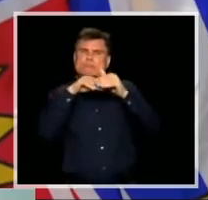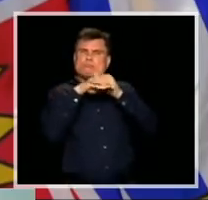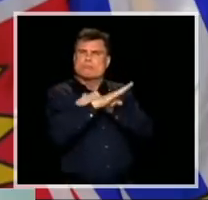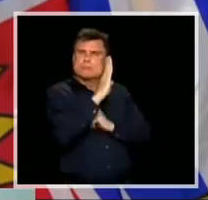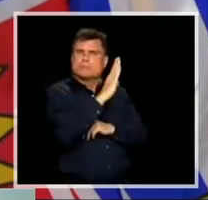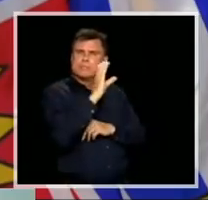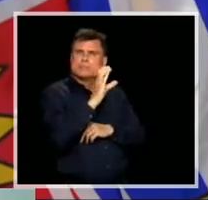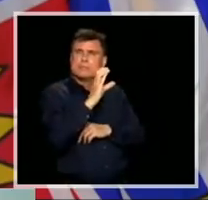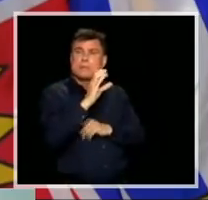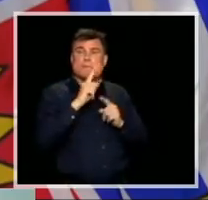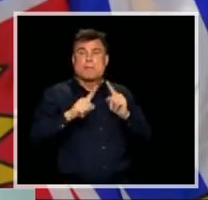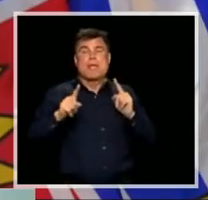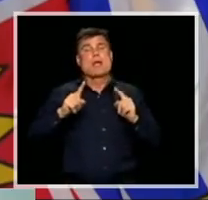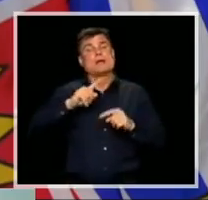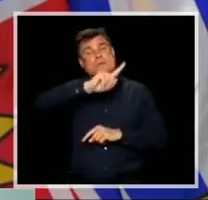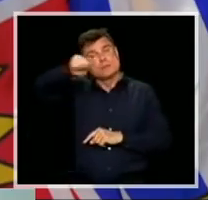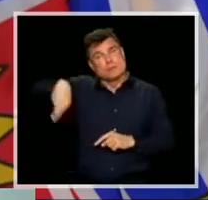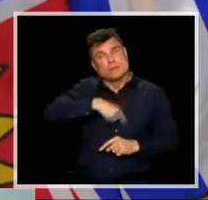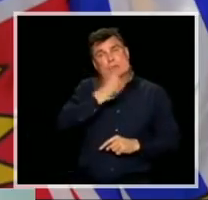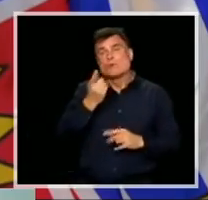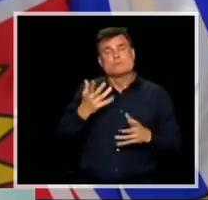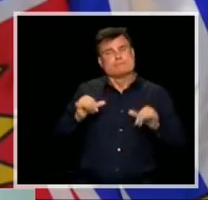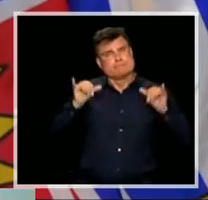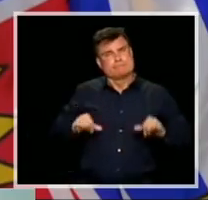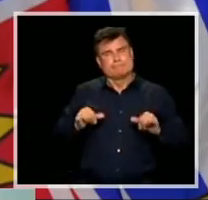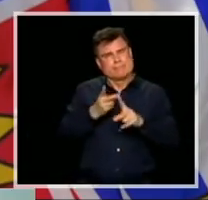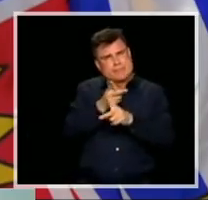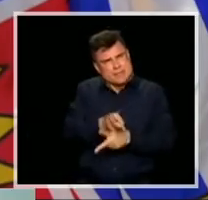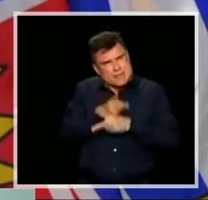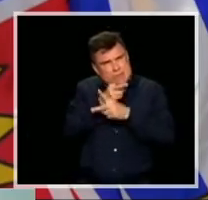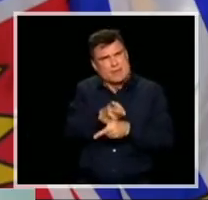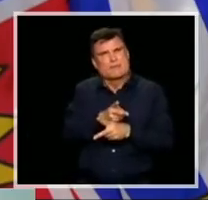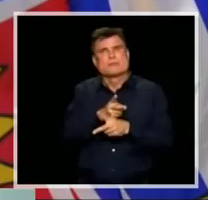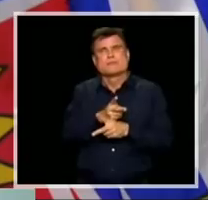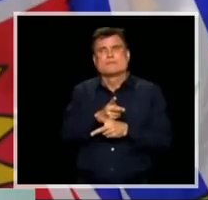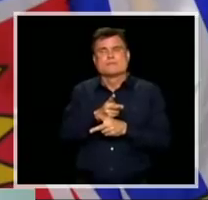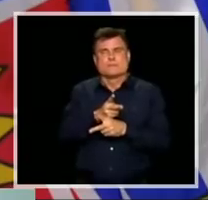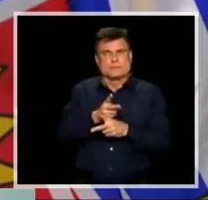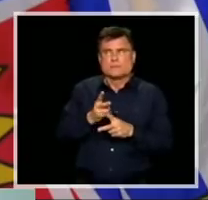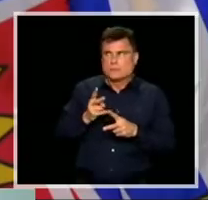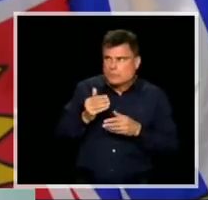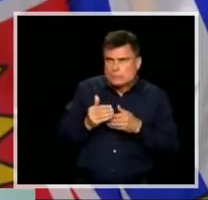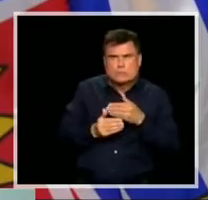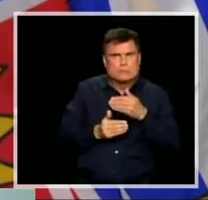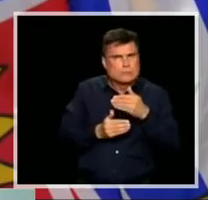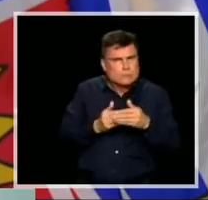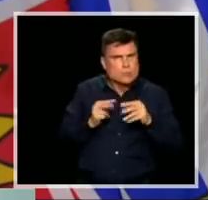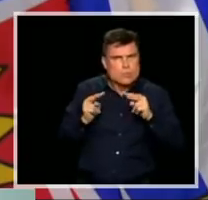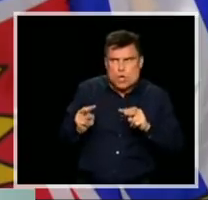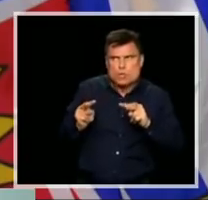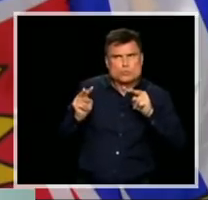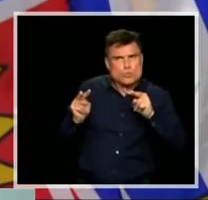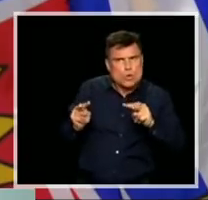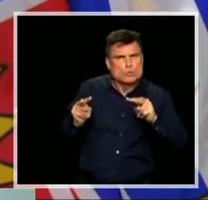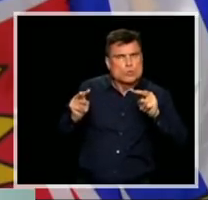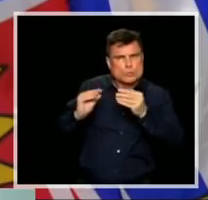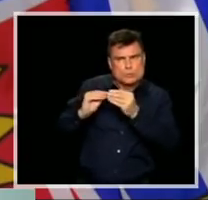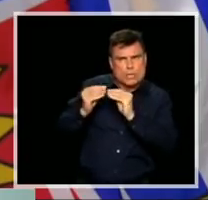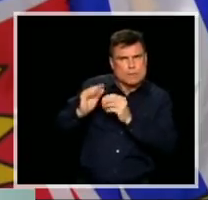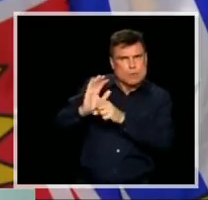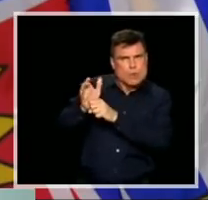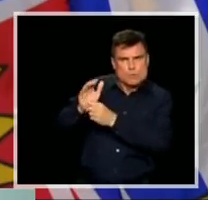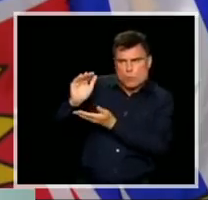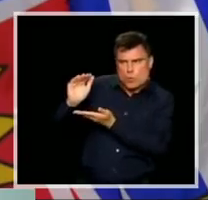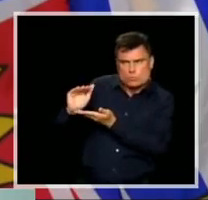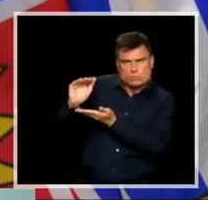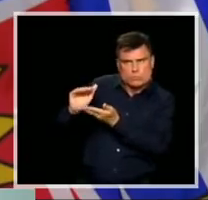people. And, you know, shingles vaccine, for example, is one that does work quite well in older people. So these are things that